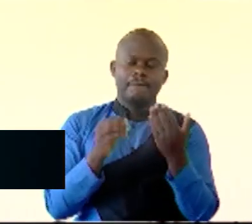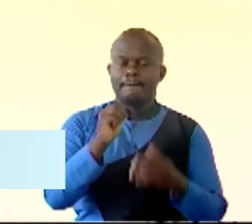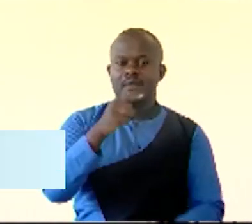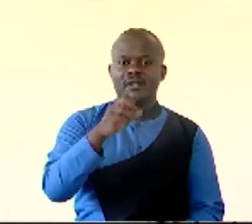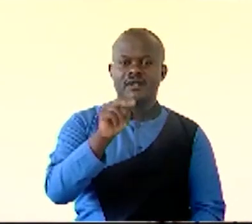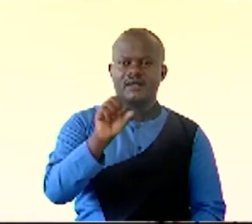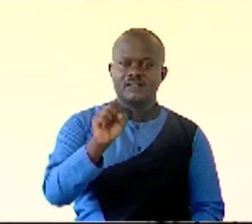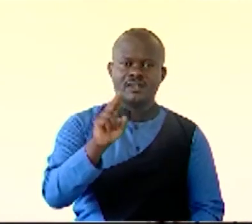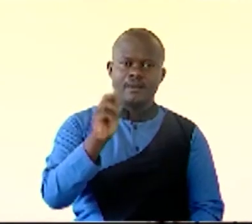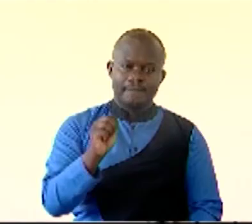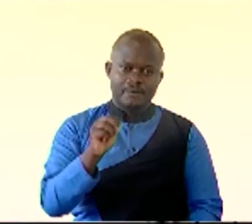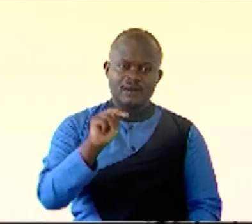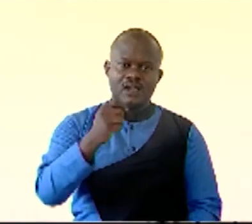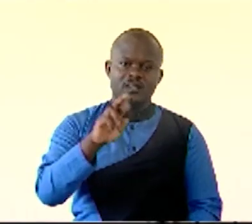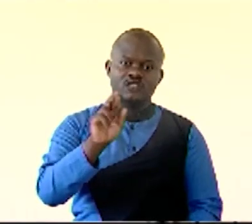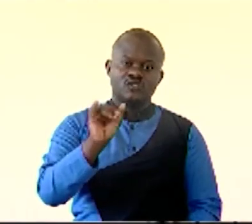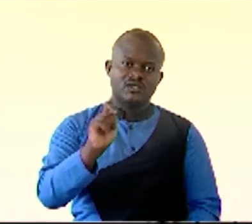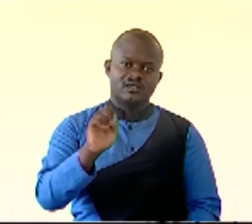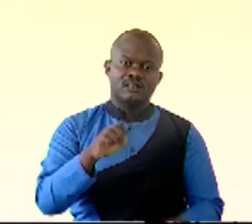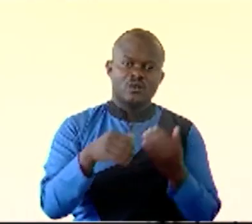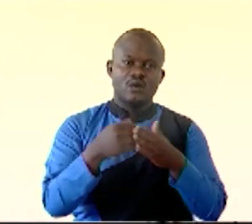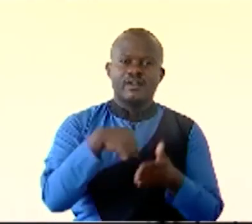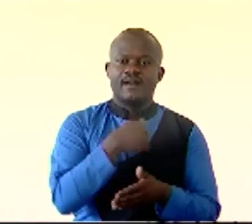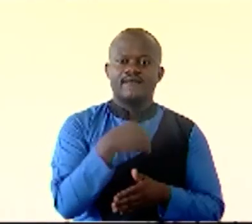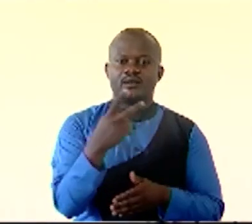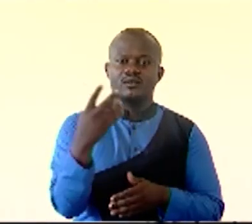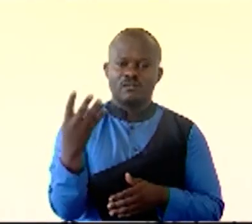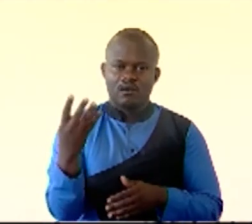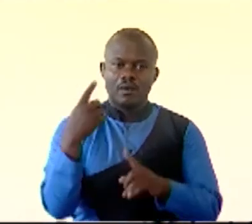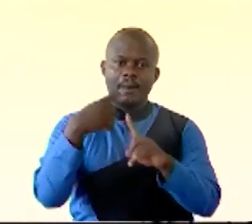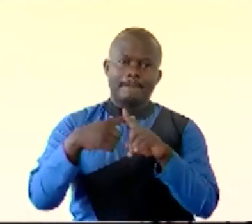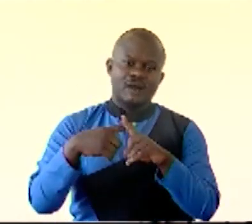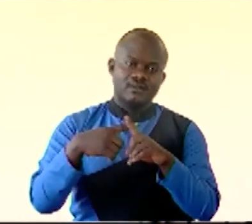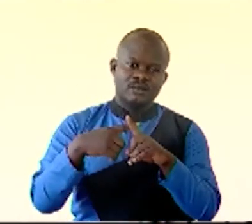magnesium nitrate, we have 24 plus